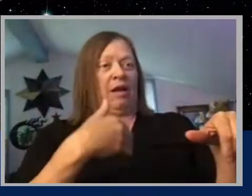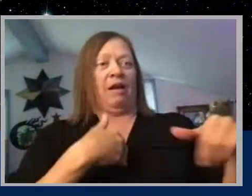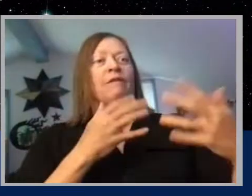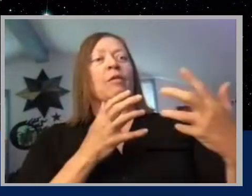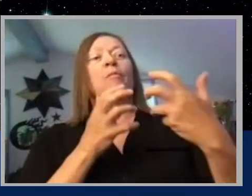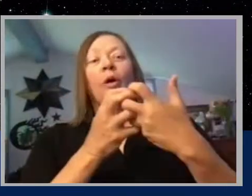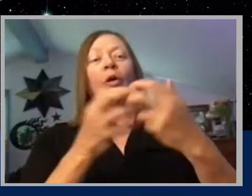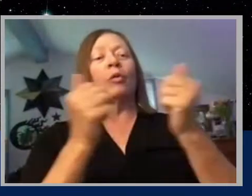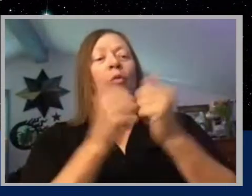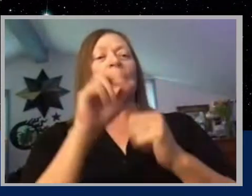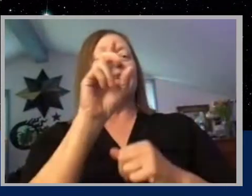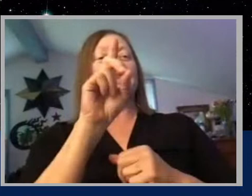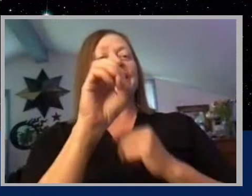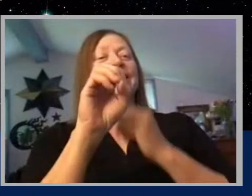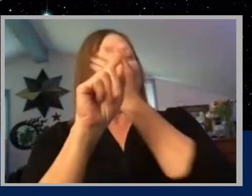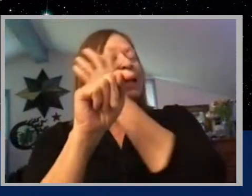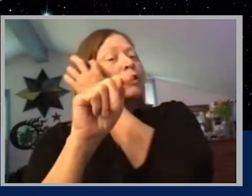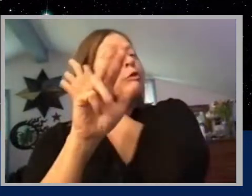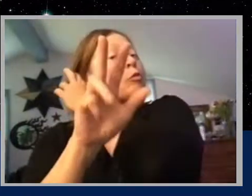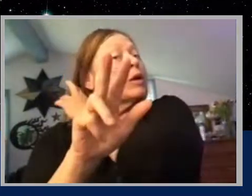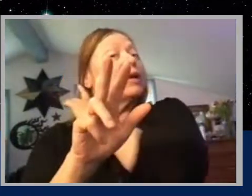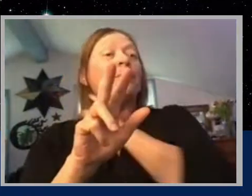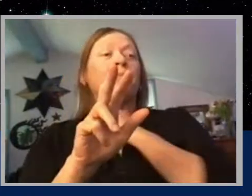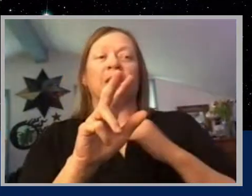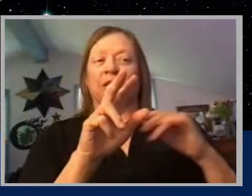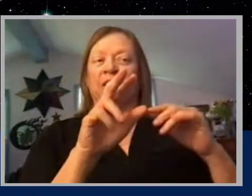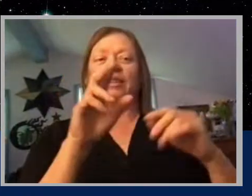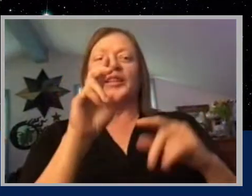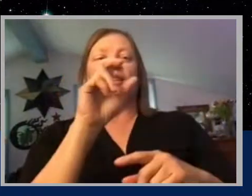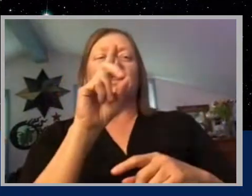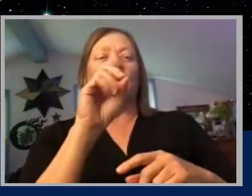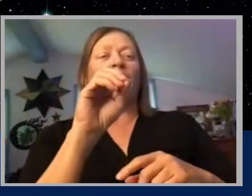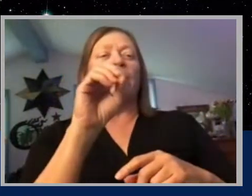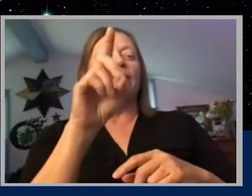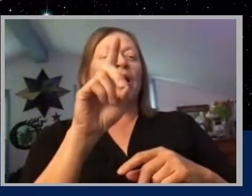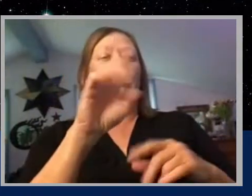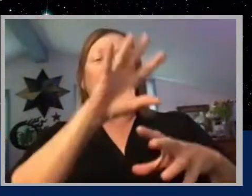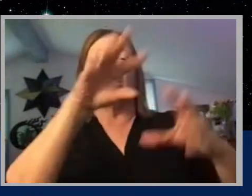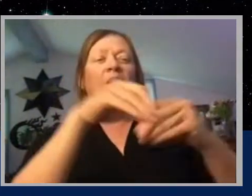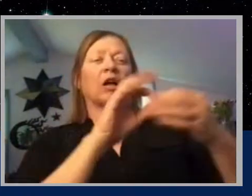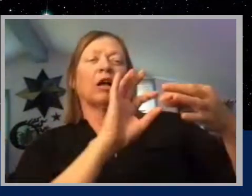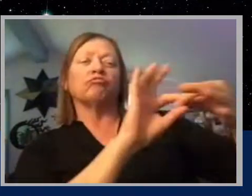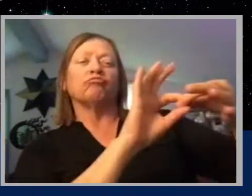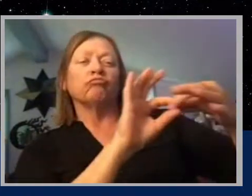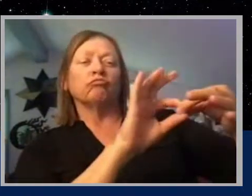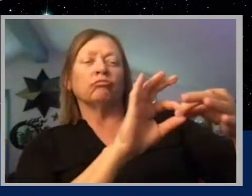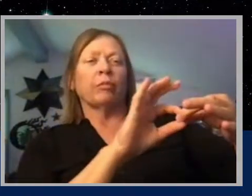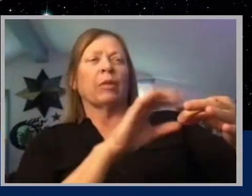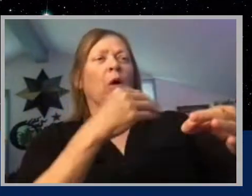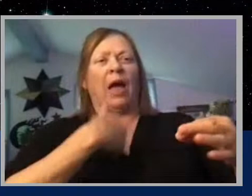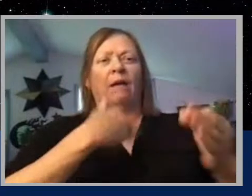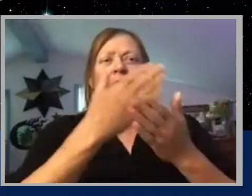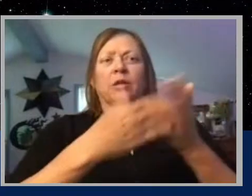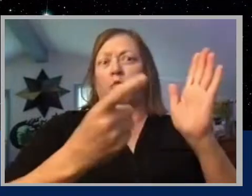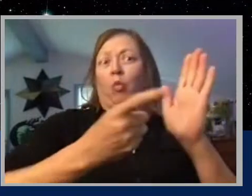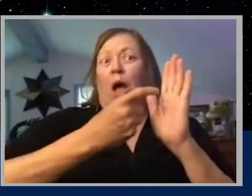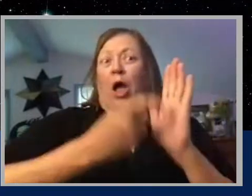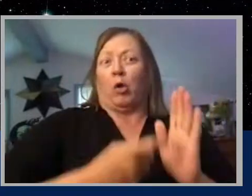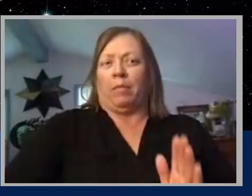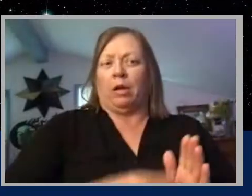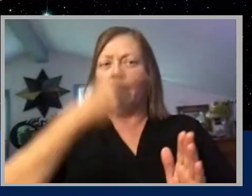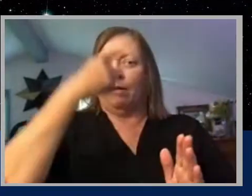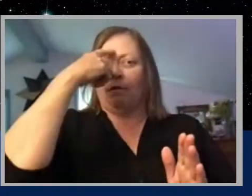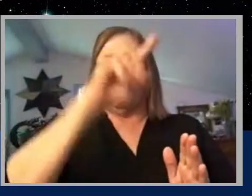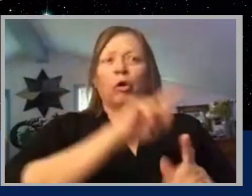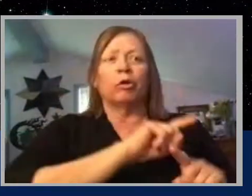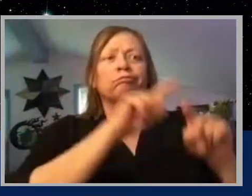entire DoD, and we have requirements that we impose on them to help us with crew rescue. Our aborts are